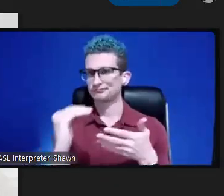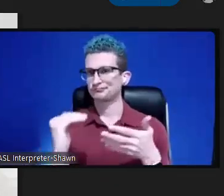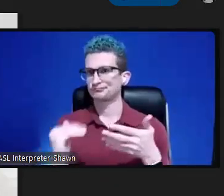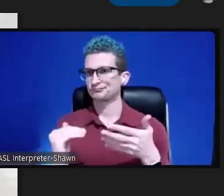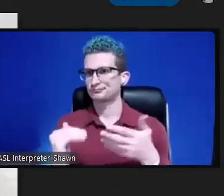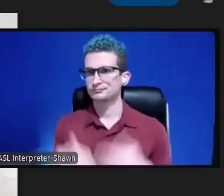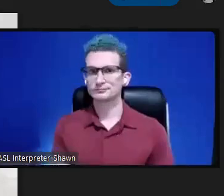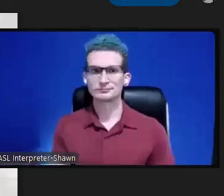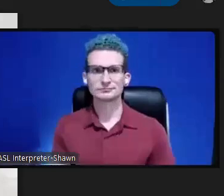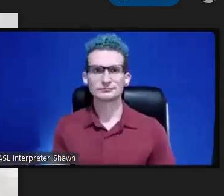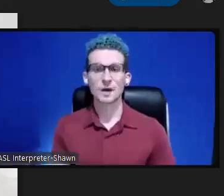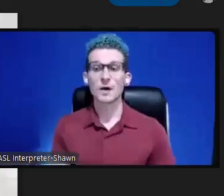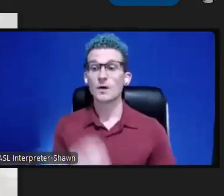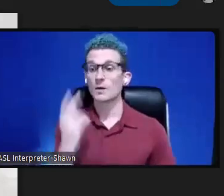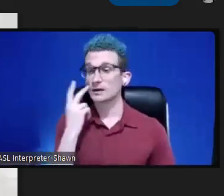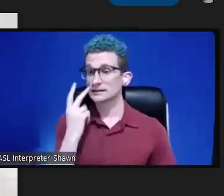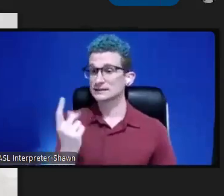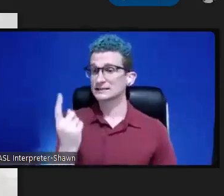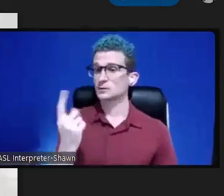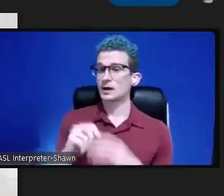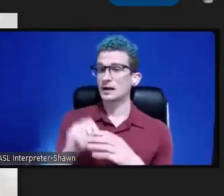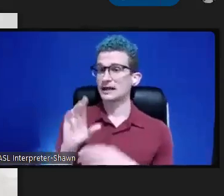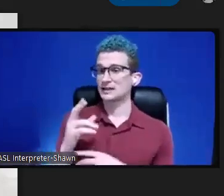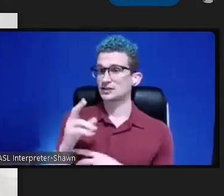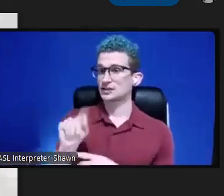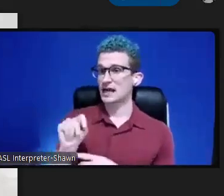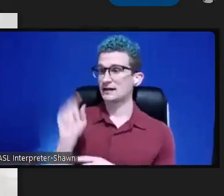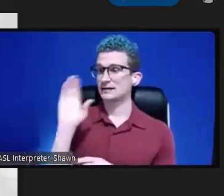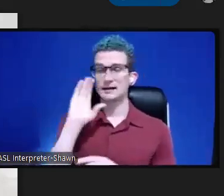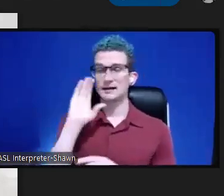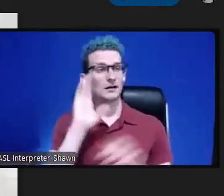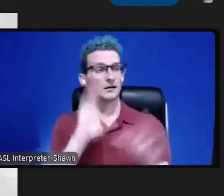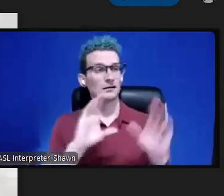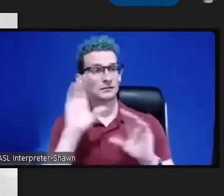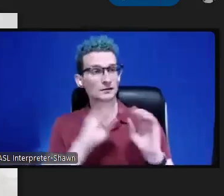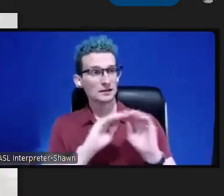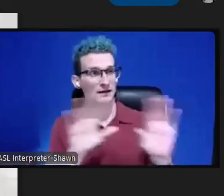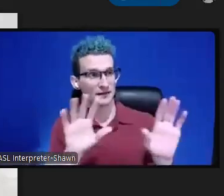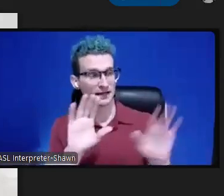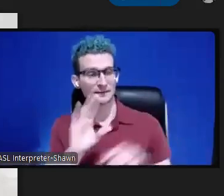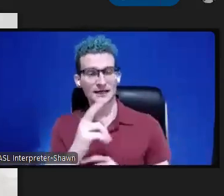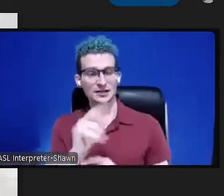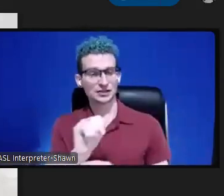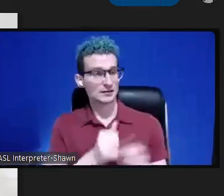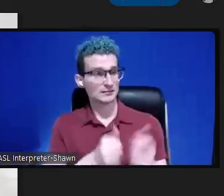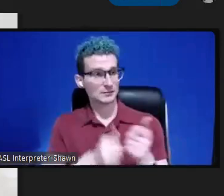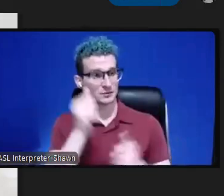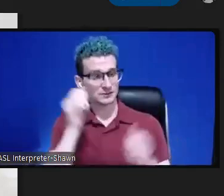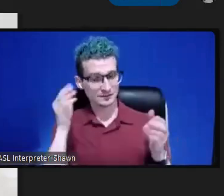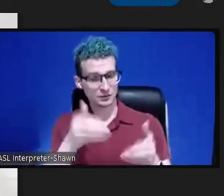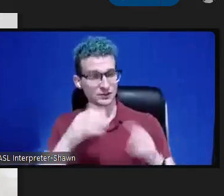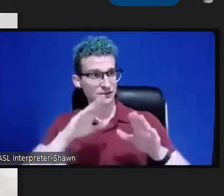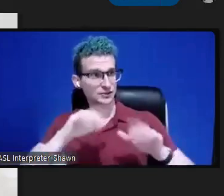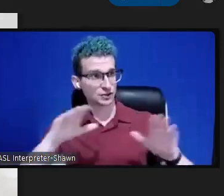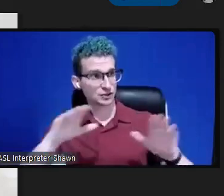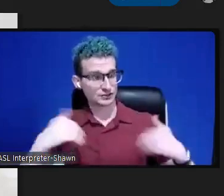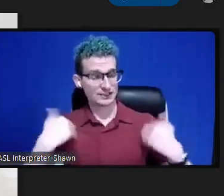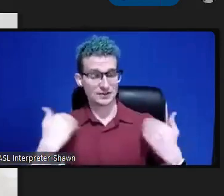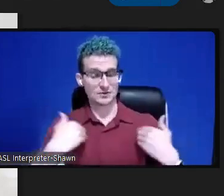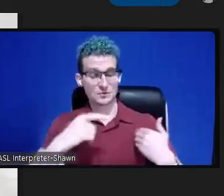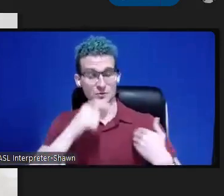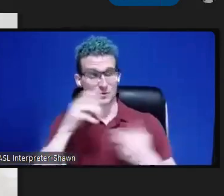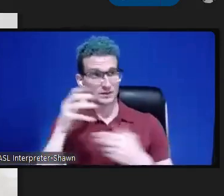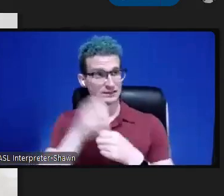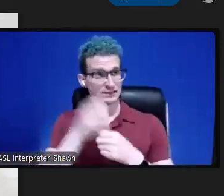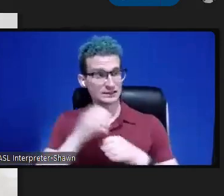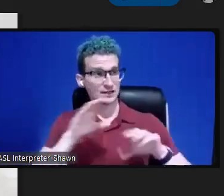One in the chat. Hello, seeking clarification in general. Is the BHA main focus on children, youth receiving behavioral health care services?